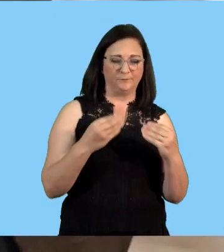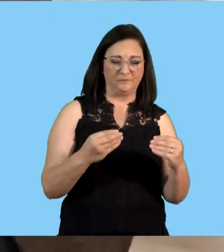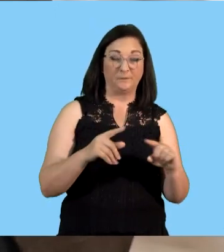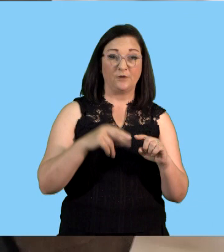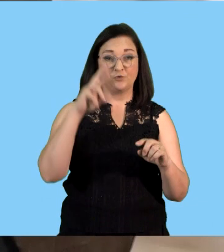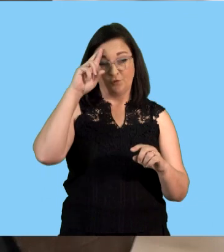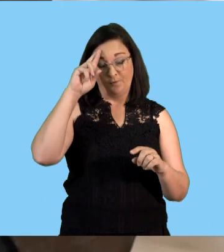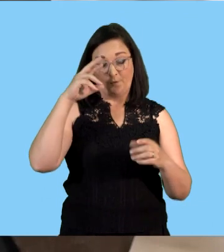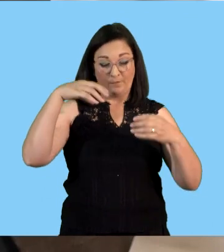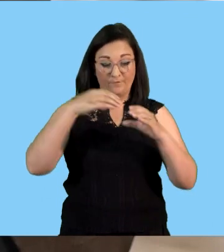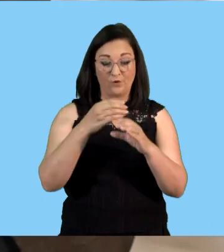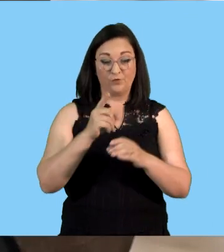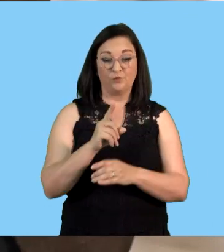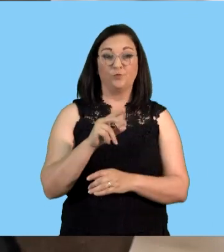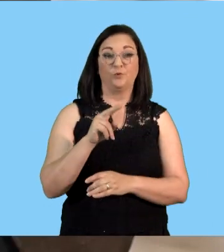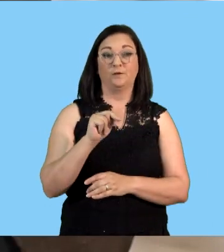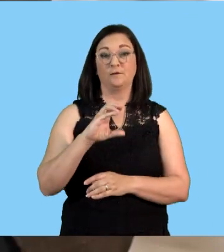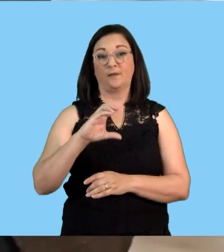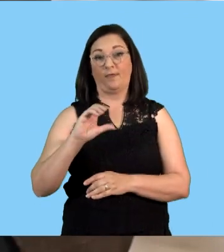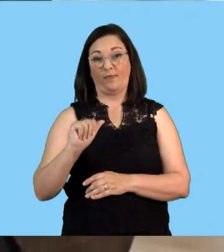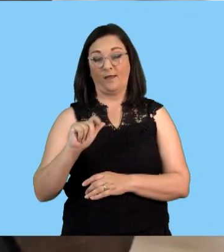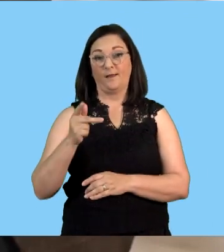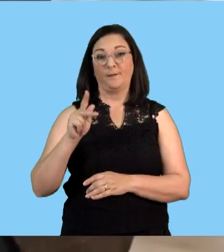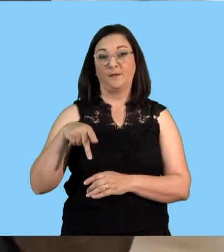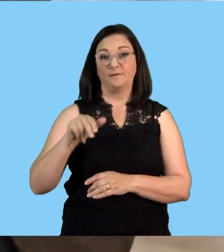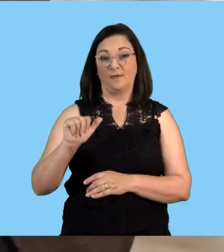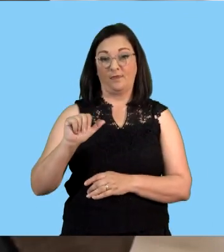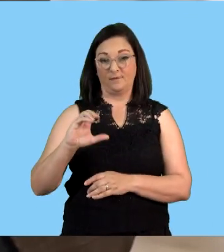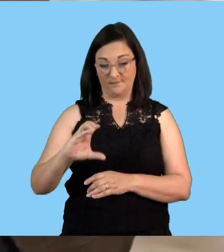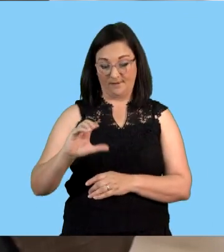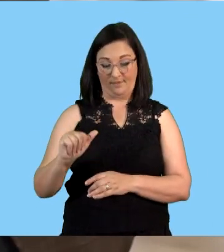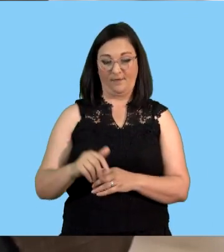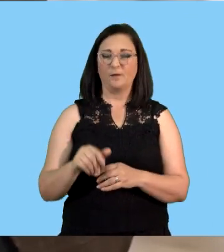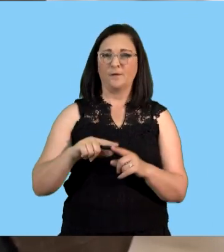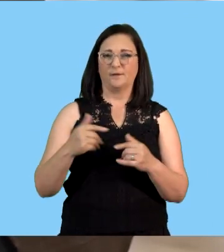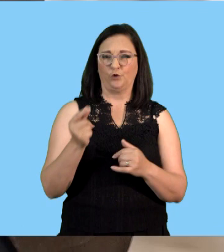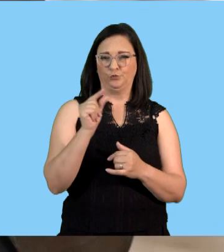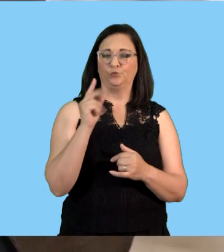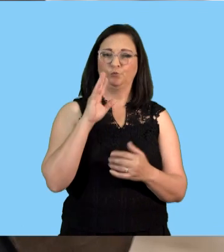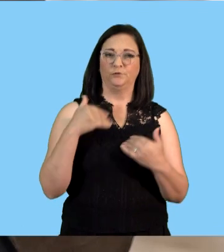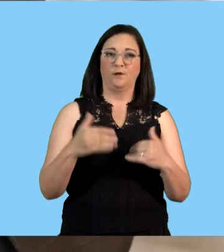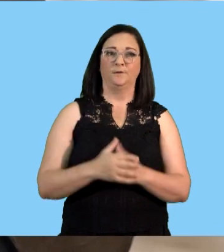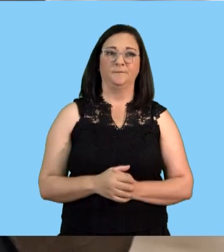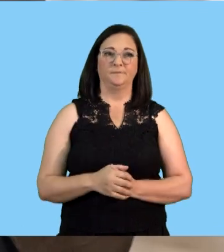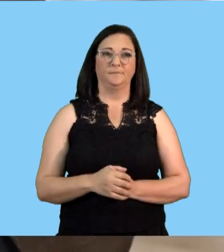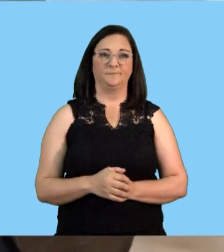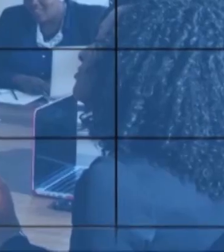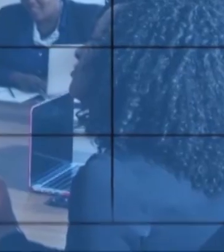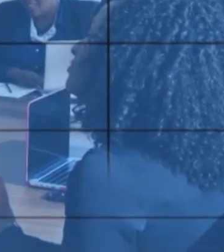businesses. Remember, we're focusing on NCA and the CPA, so we'll start with the journey just now. I'll see you after the break.